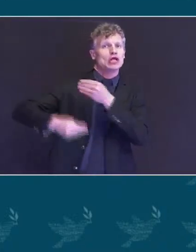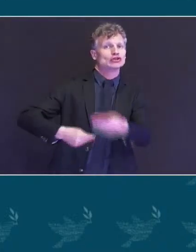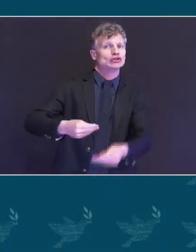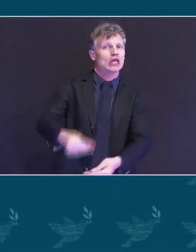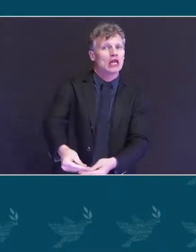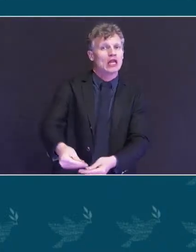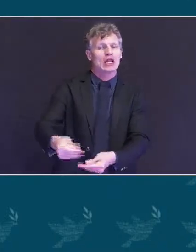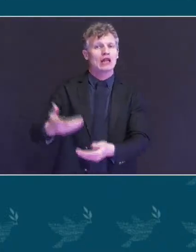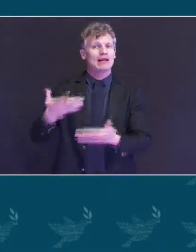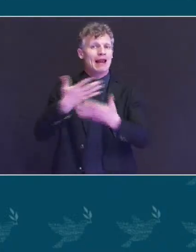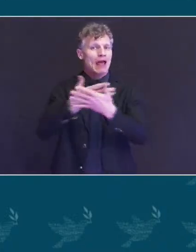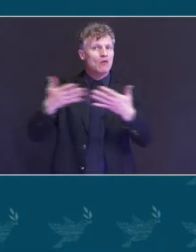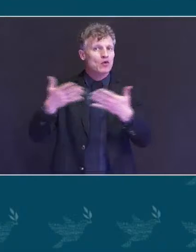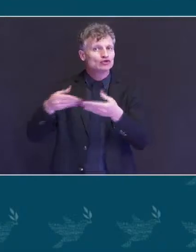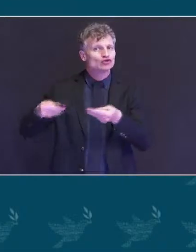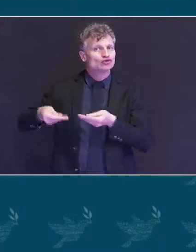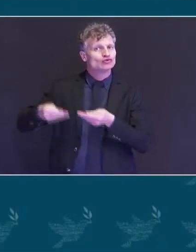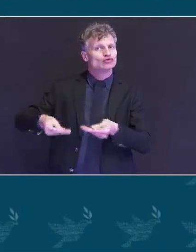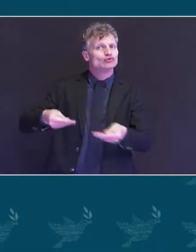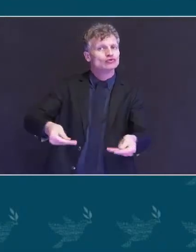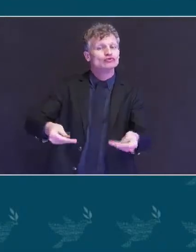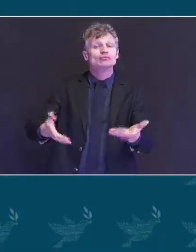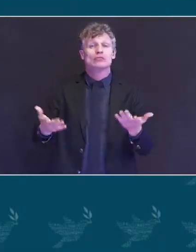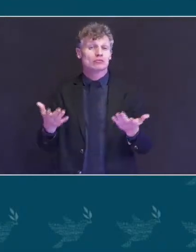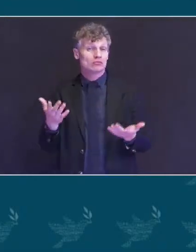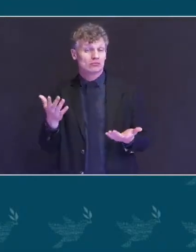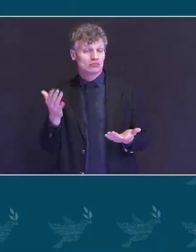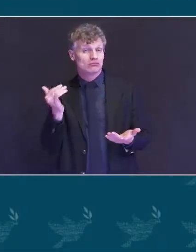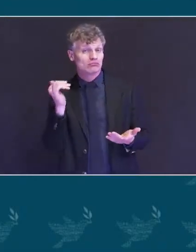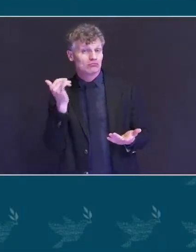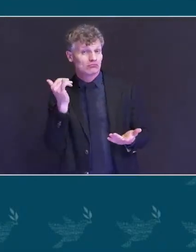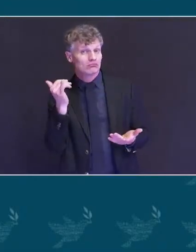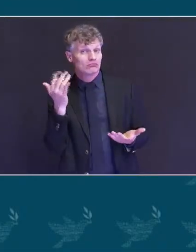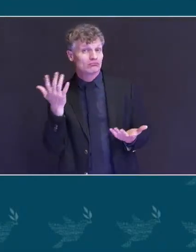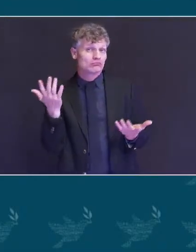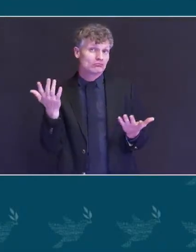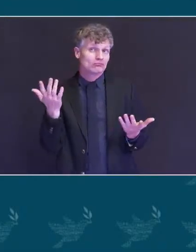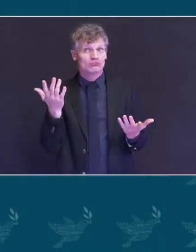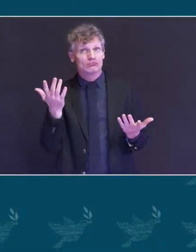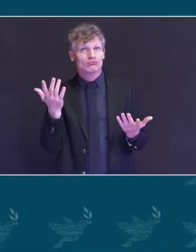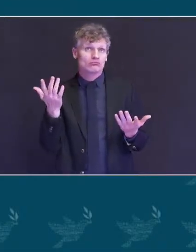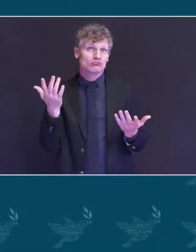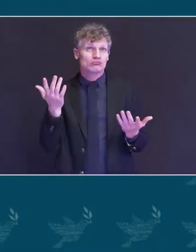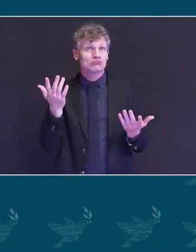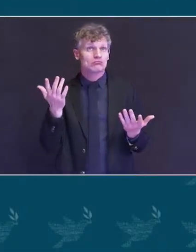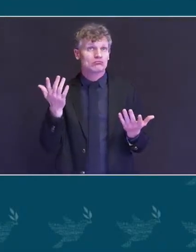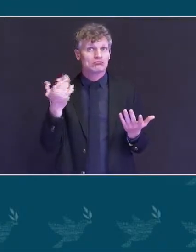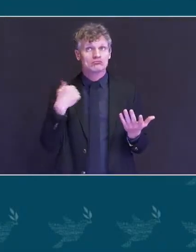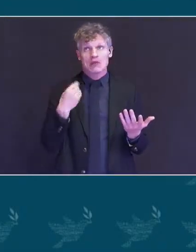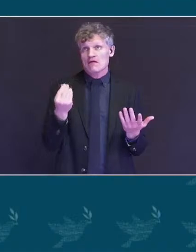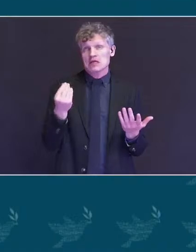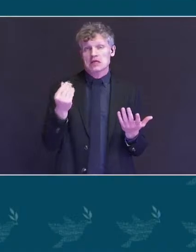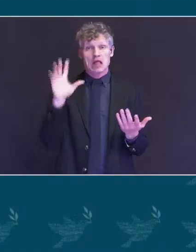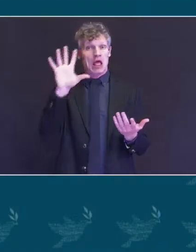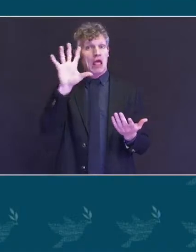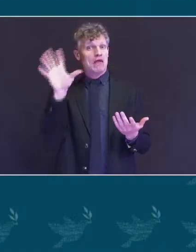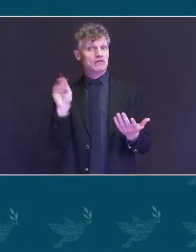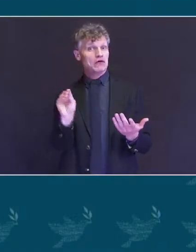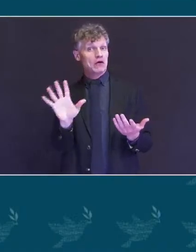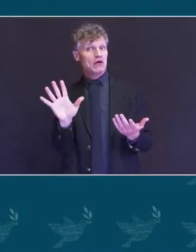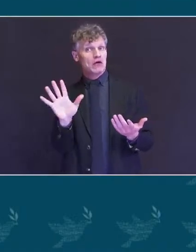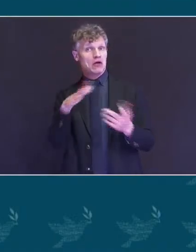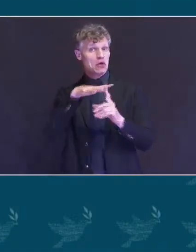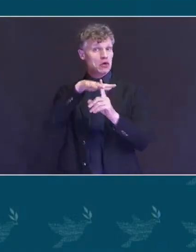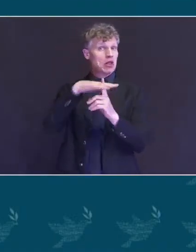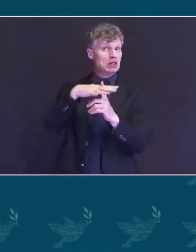aspects, yes, it's taken into account, at least in 2 respects, from what I know in Africa. Firstly,